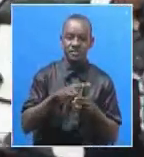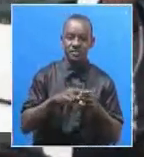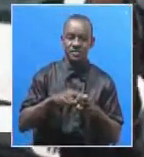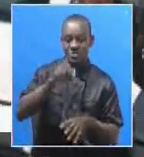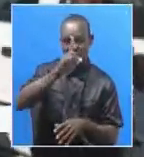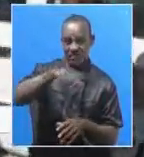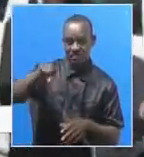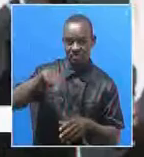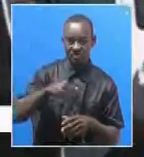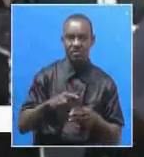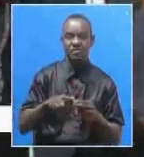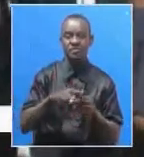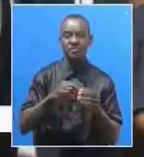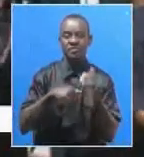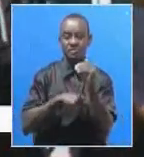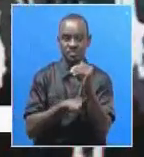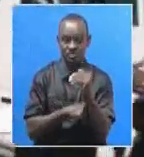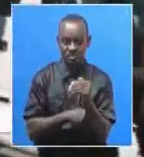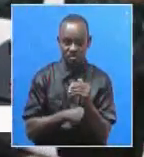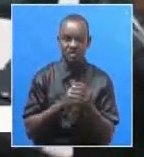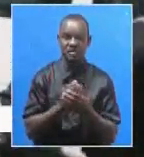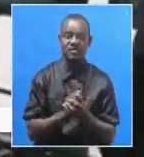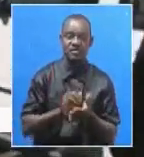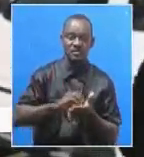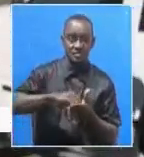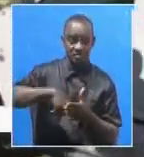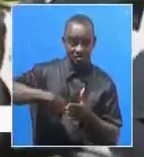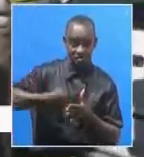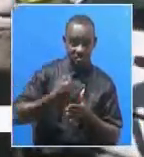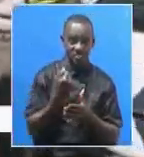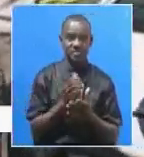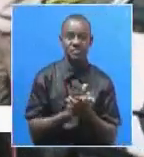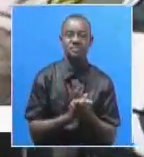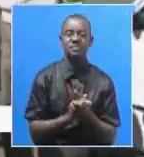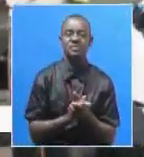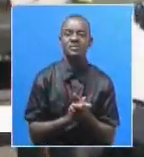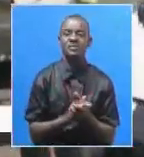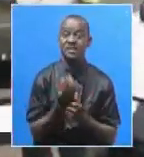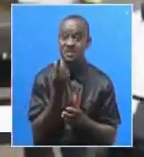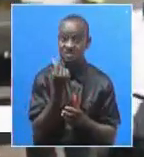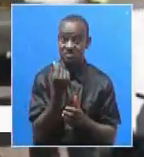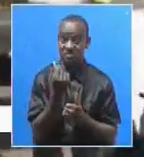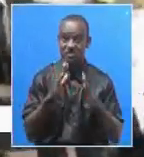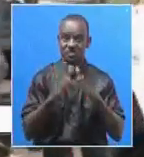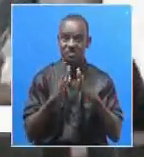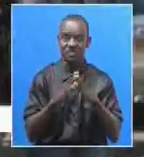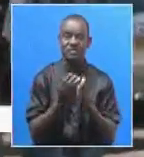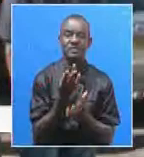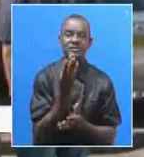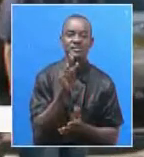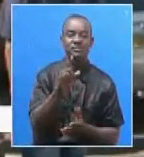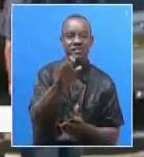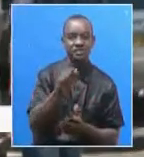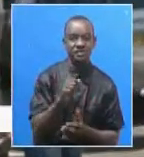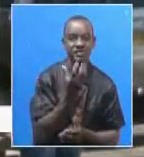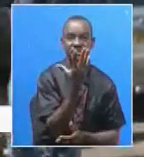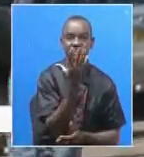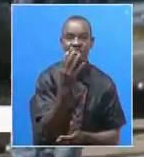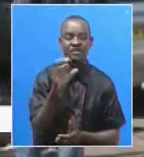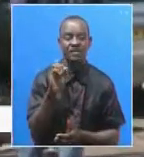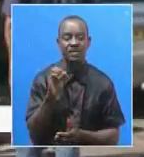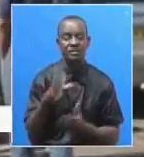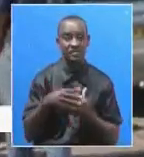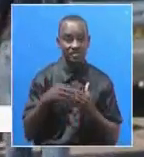or his position for gratification by allegedly pocketing a monthly housing subsidy of $7,500